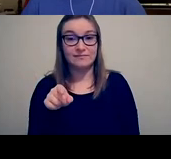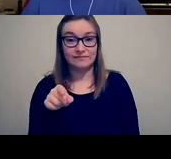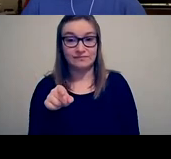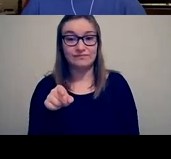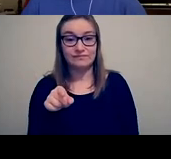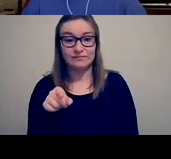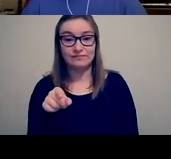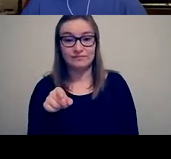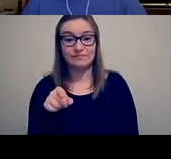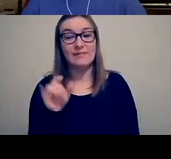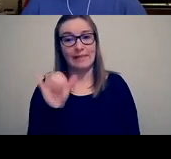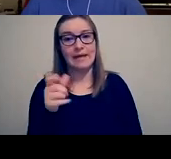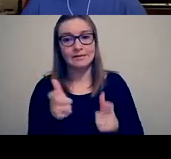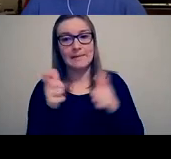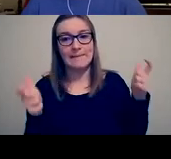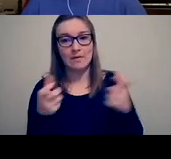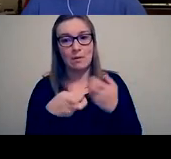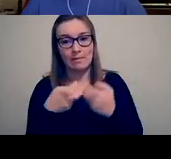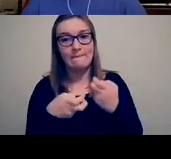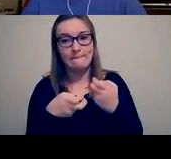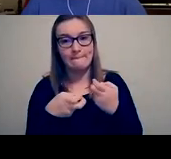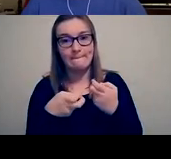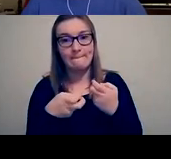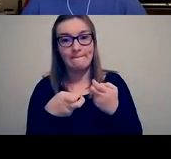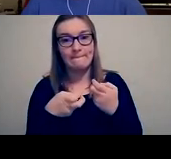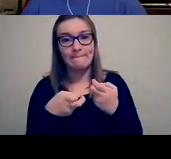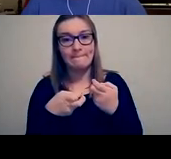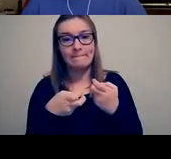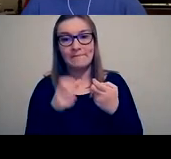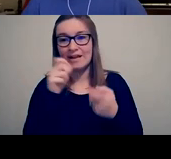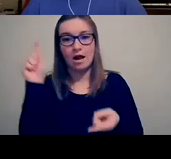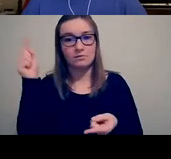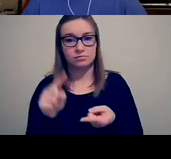that's like the bigger problem than announcing out the results. So